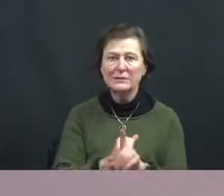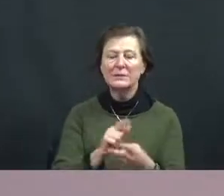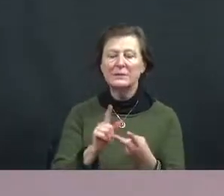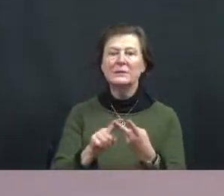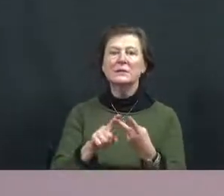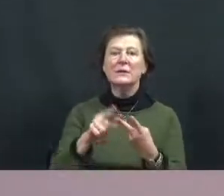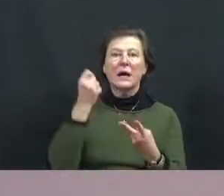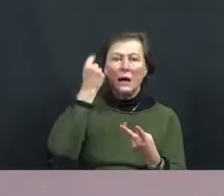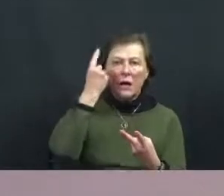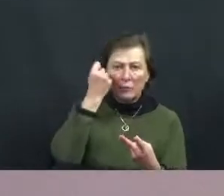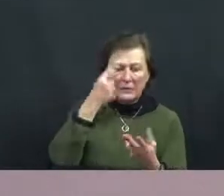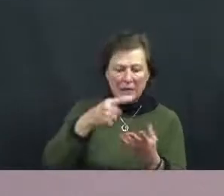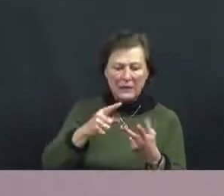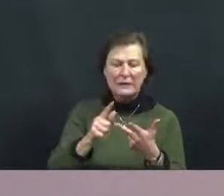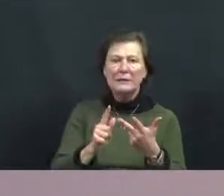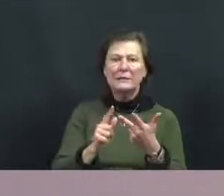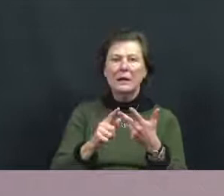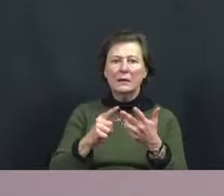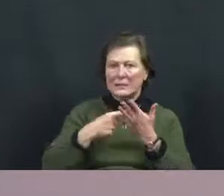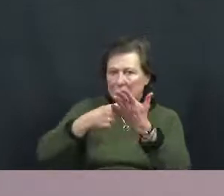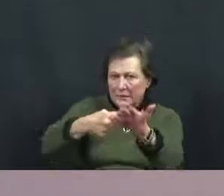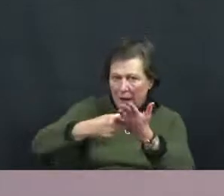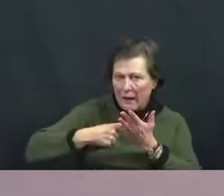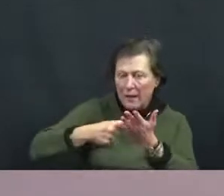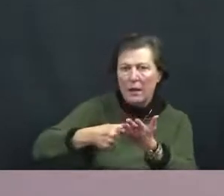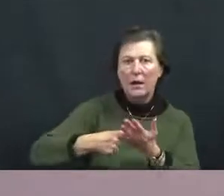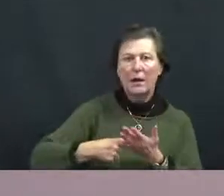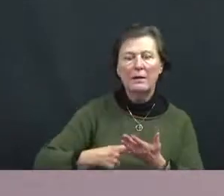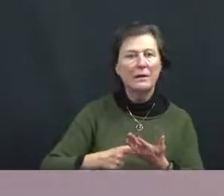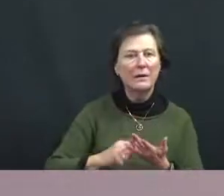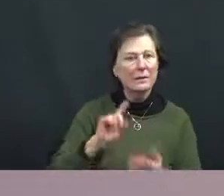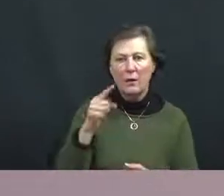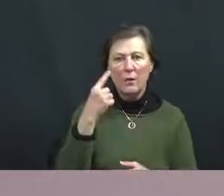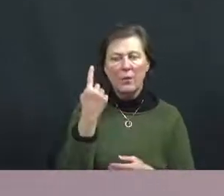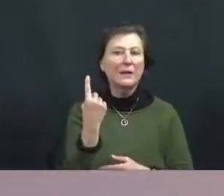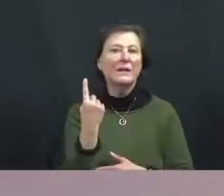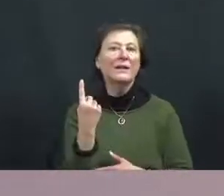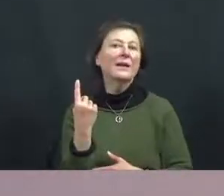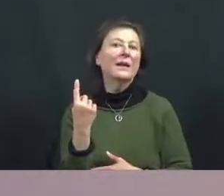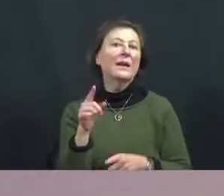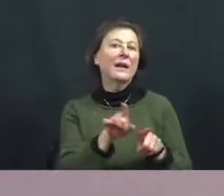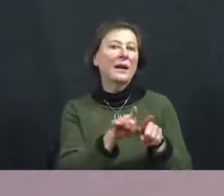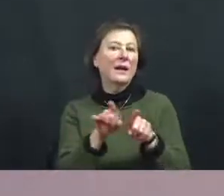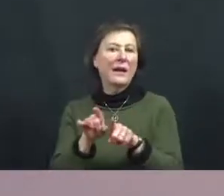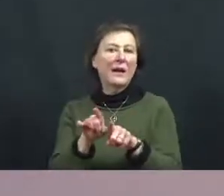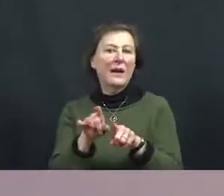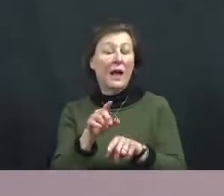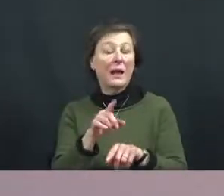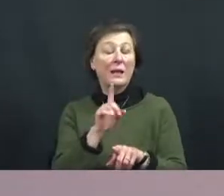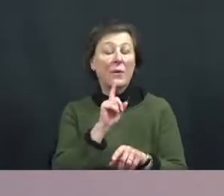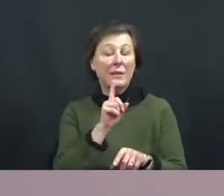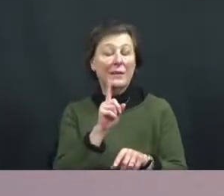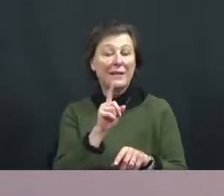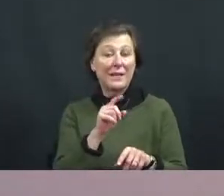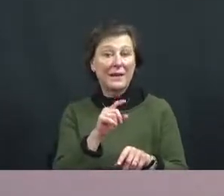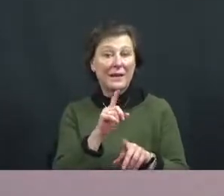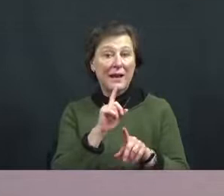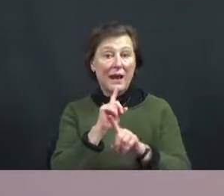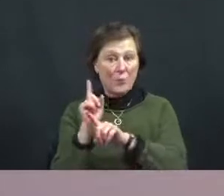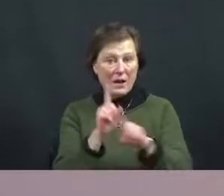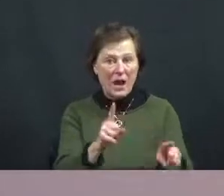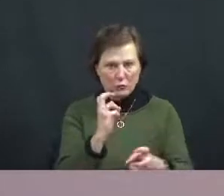understanding and dialogue. Not only has the reaction been harsh and